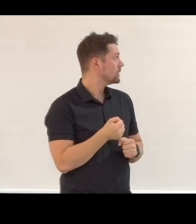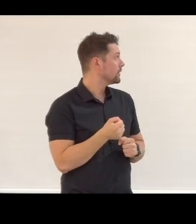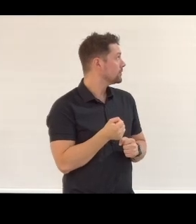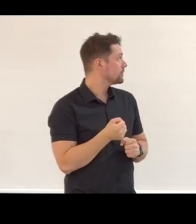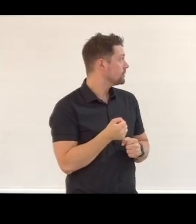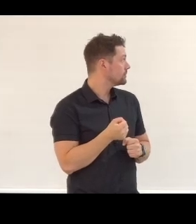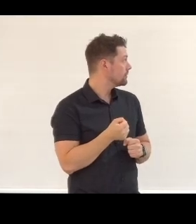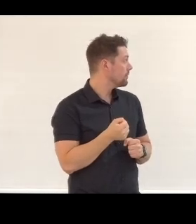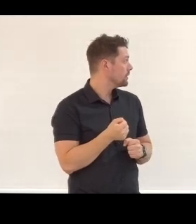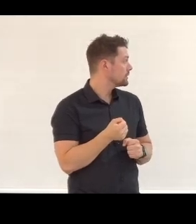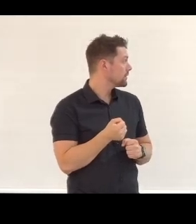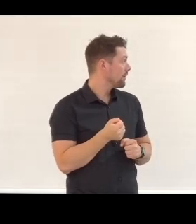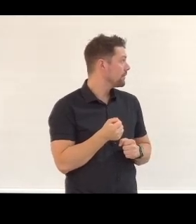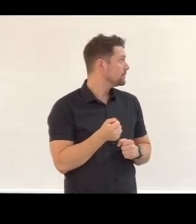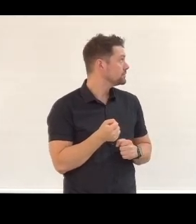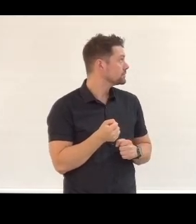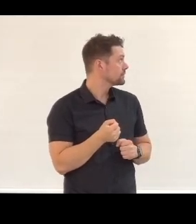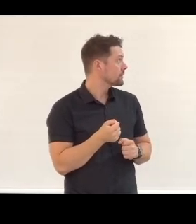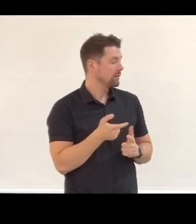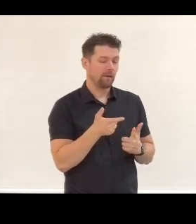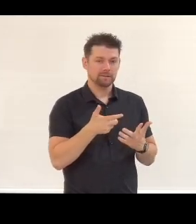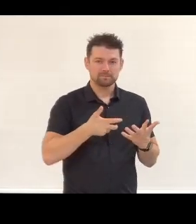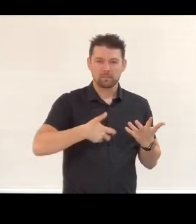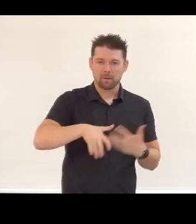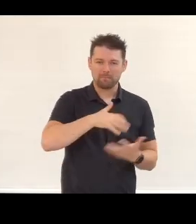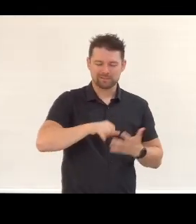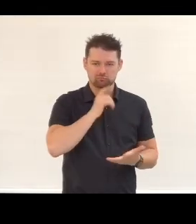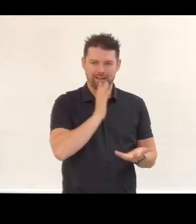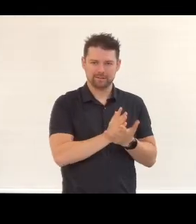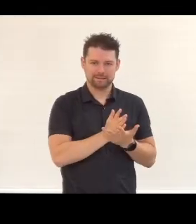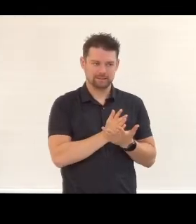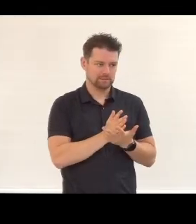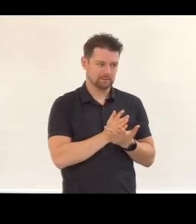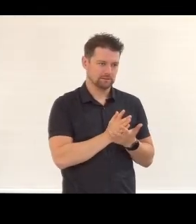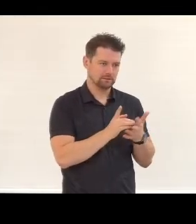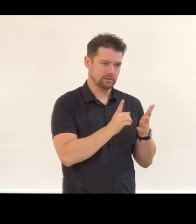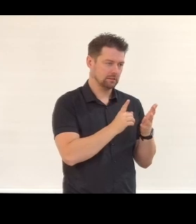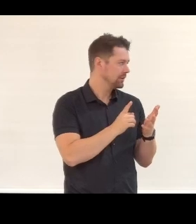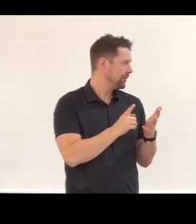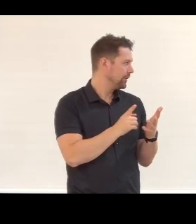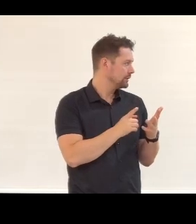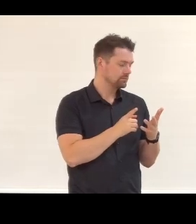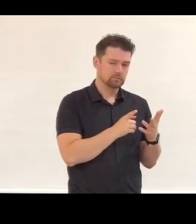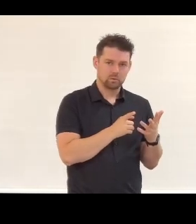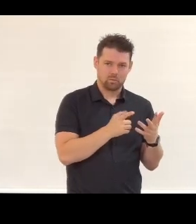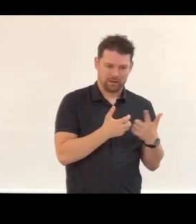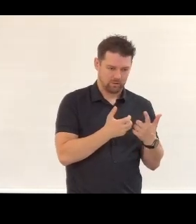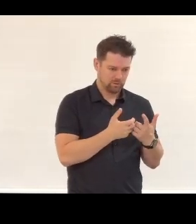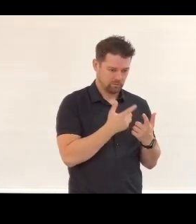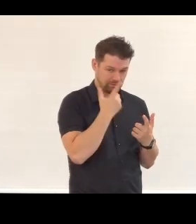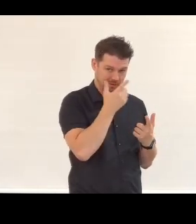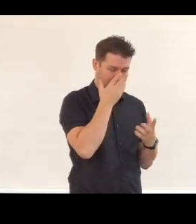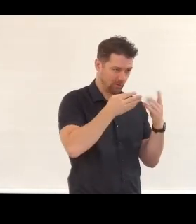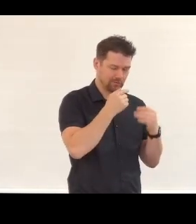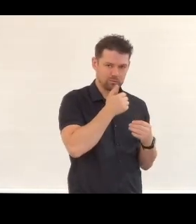testing how, so it's mixed reality, how it could be an added value, how people could learn things with that. It was